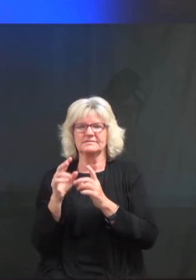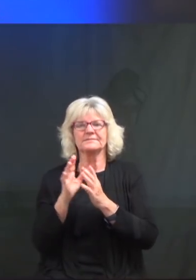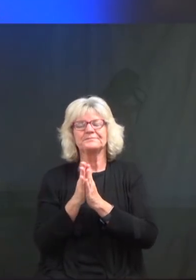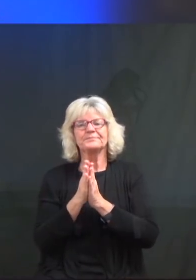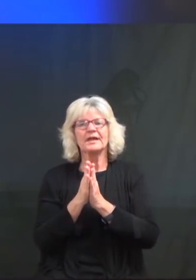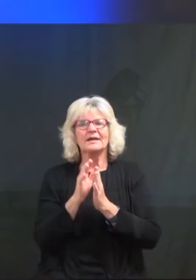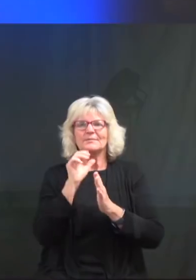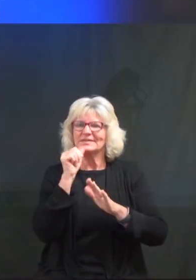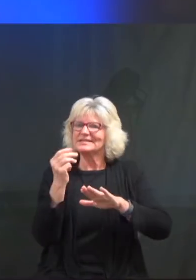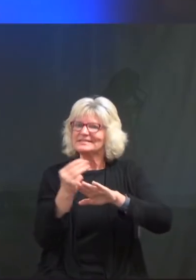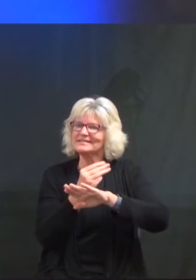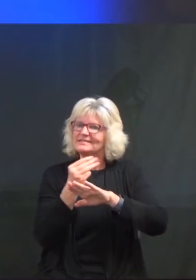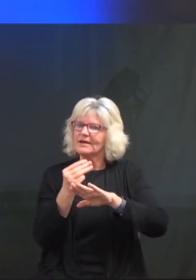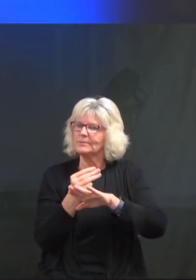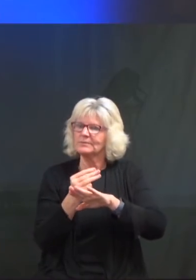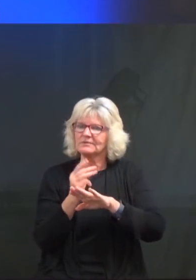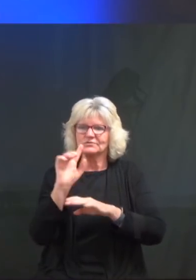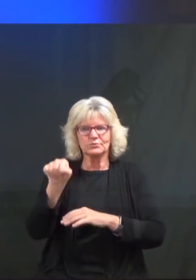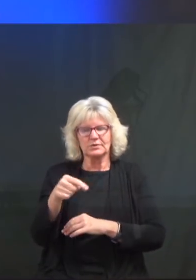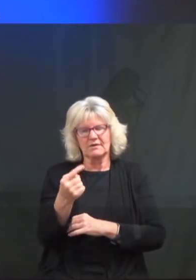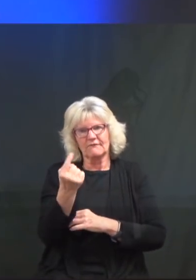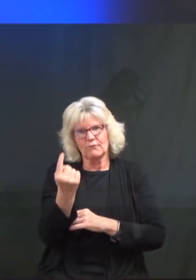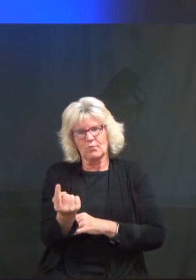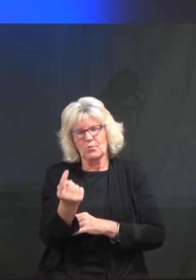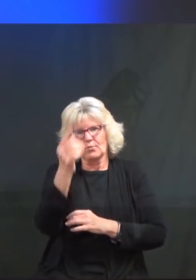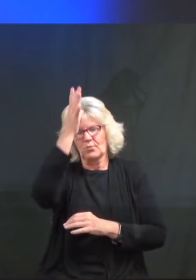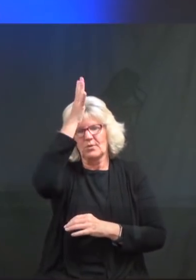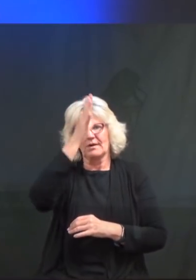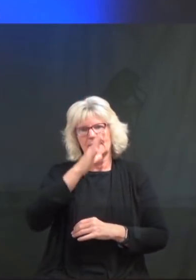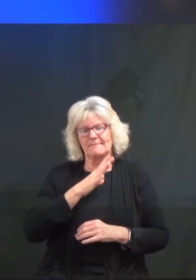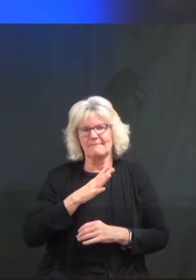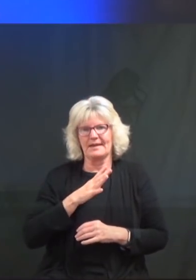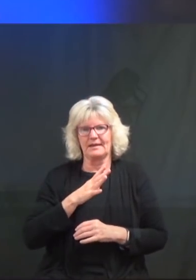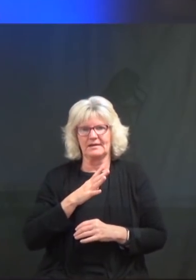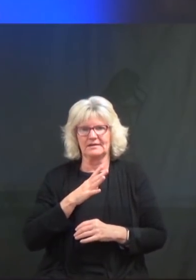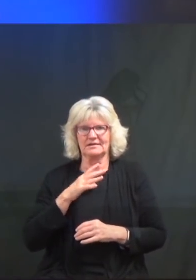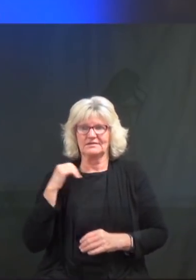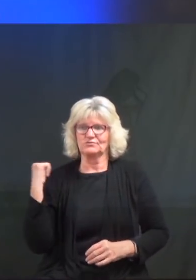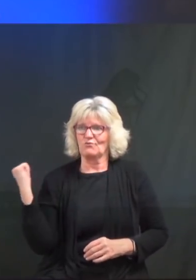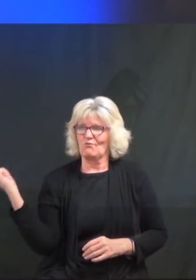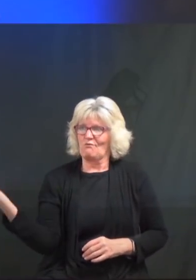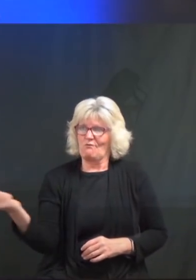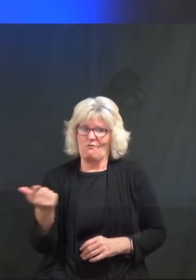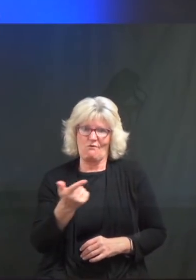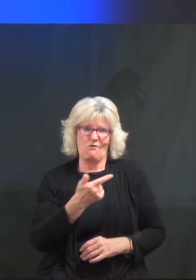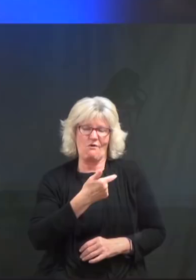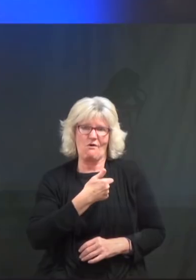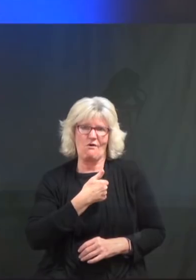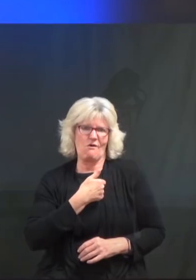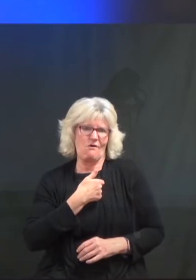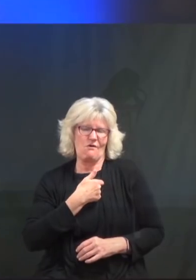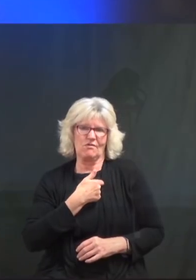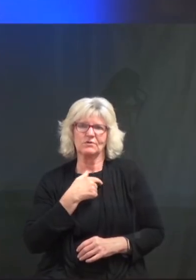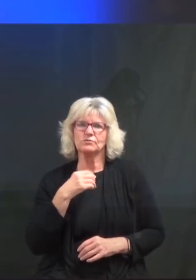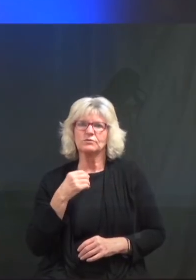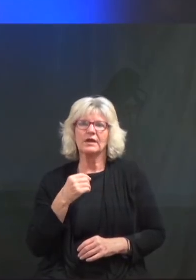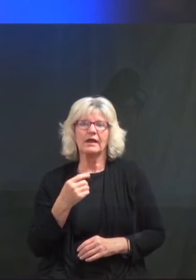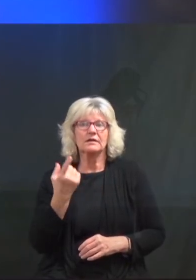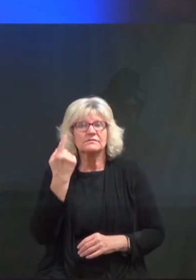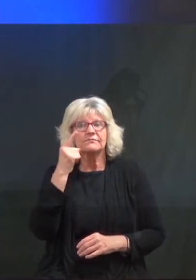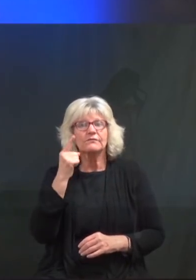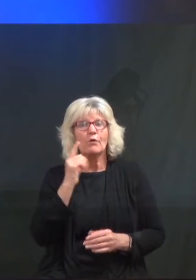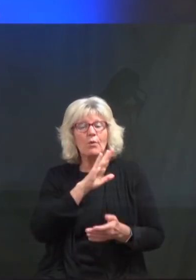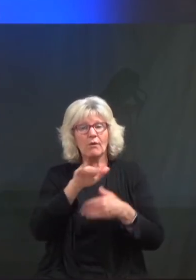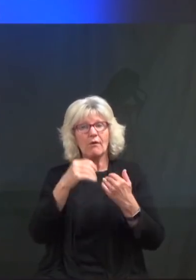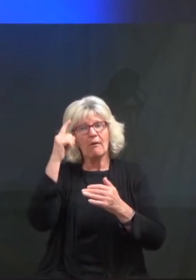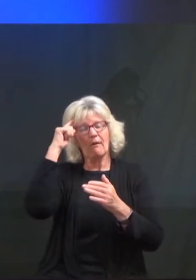to know, it's not a ministry of one man. It's a ministry of all of us. It's a ministry to all believers.